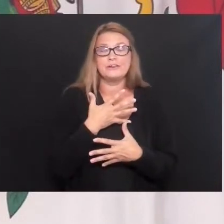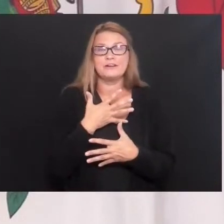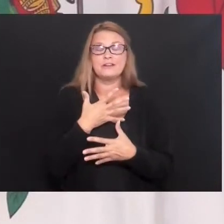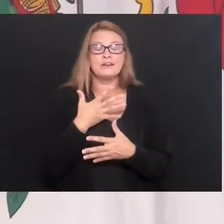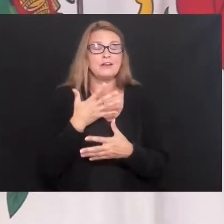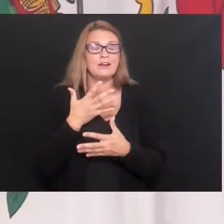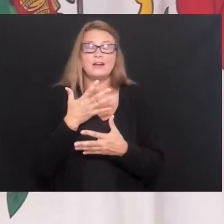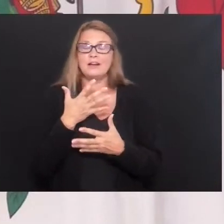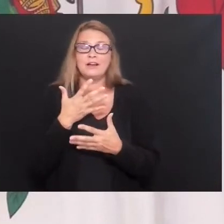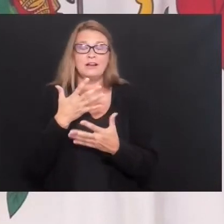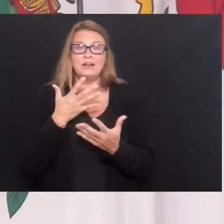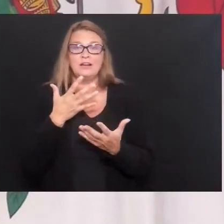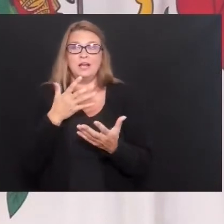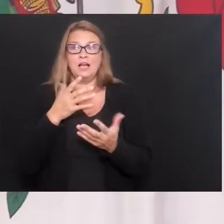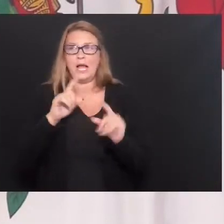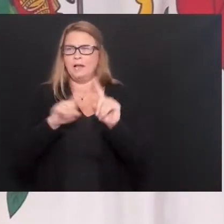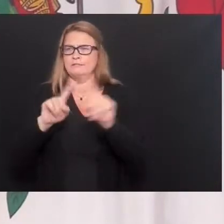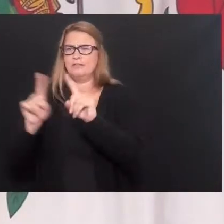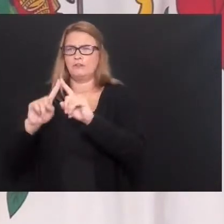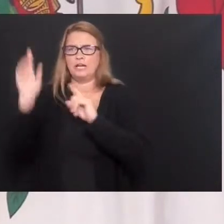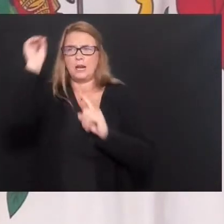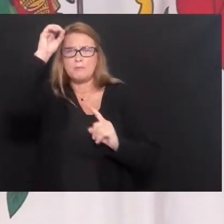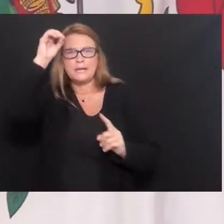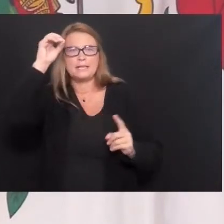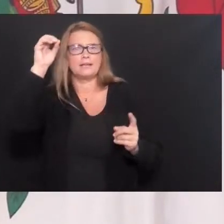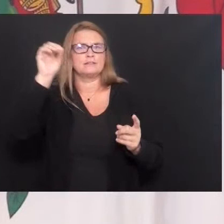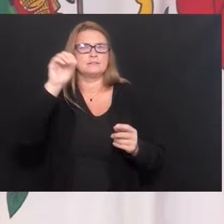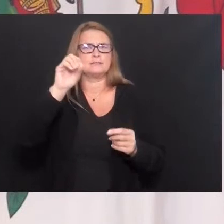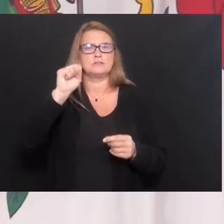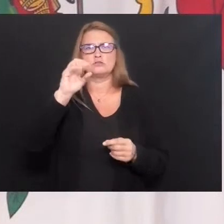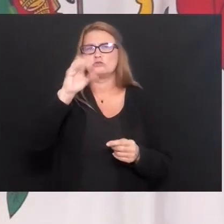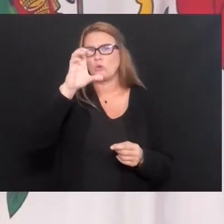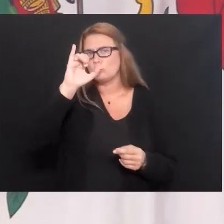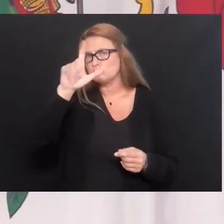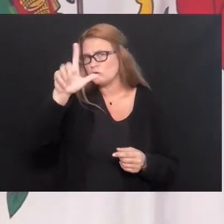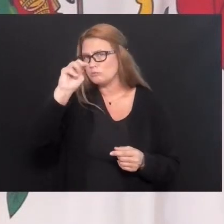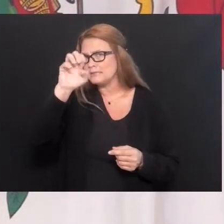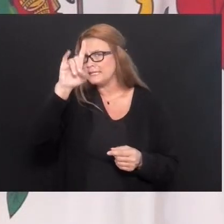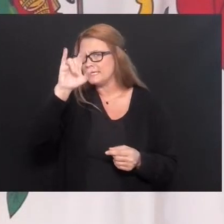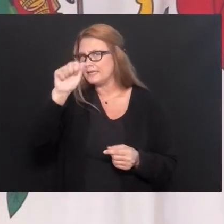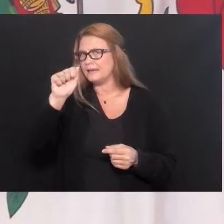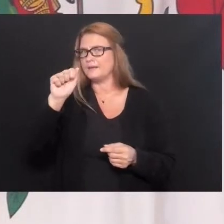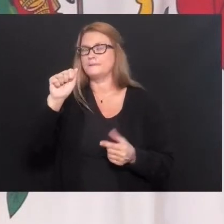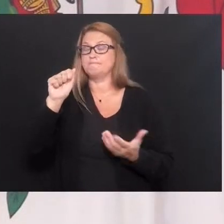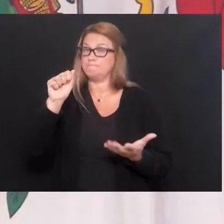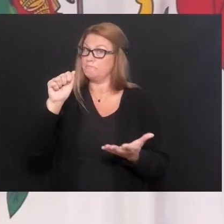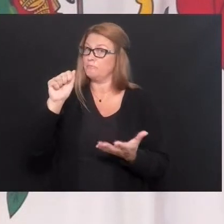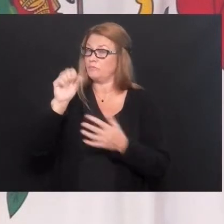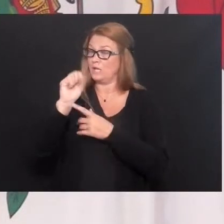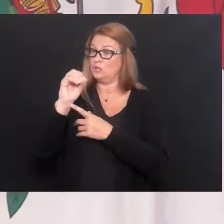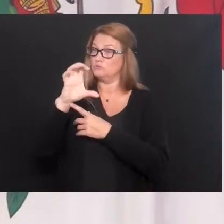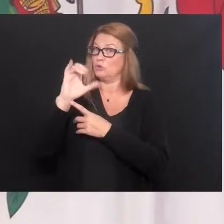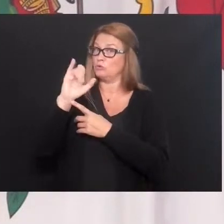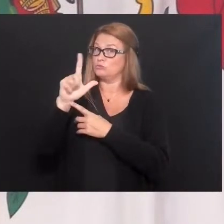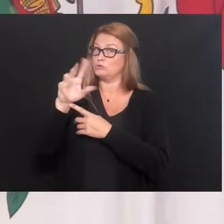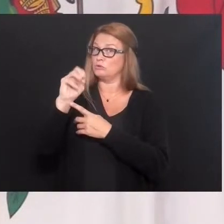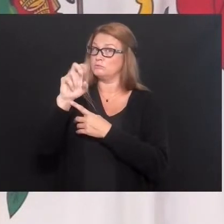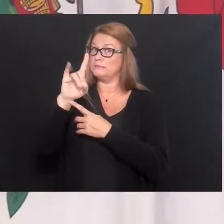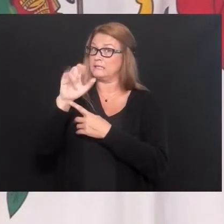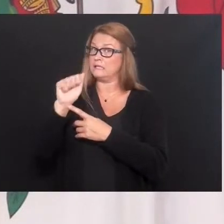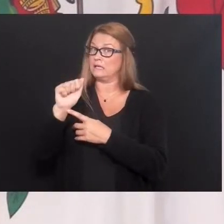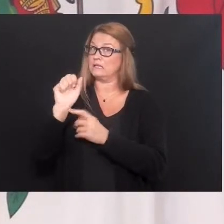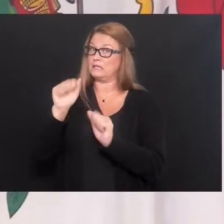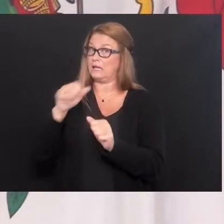about opinions or social media or whatever it may be. And social media does a lot for us, but at the